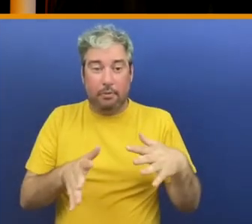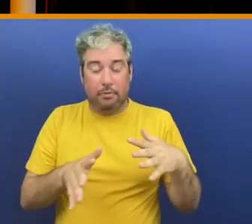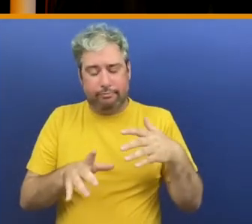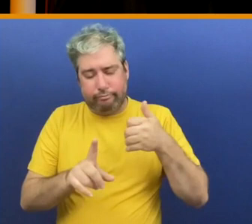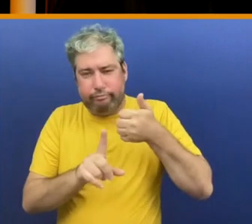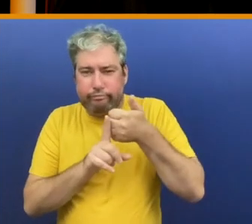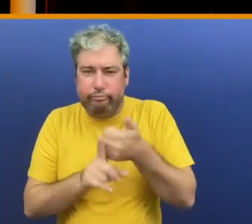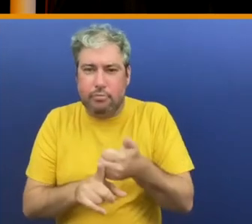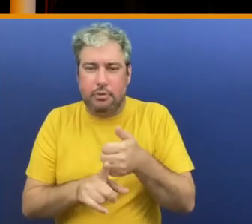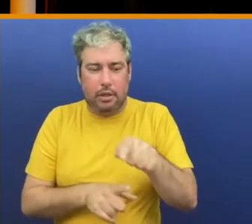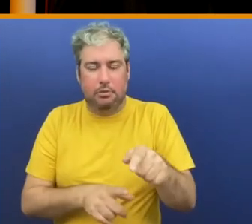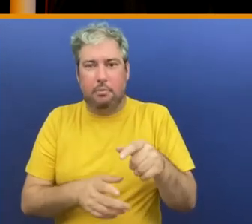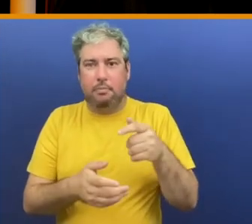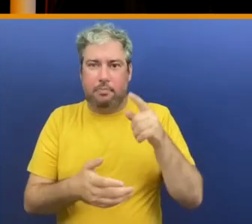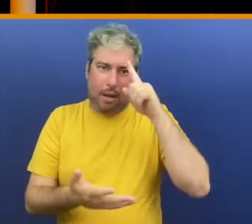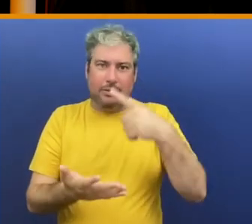Nowhere.